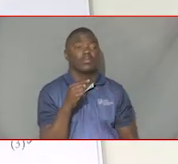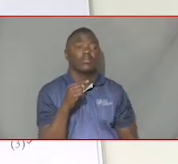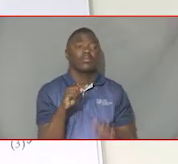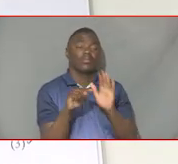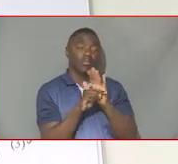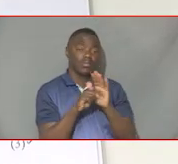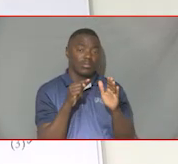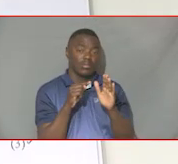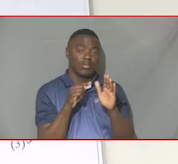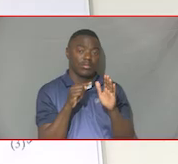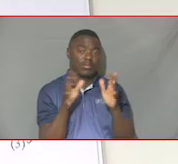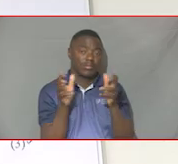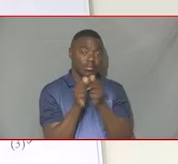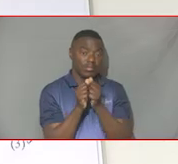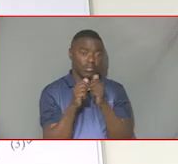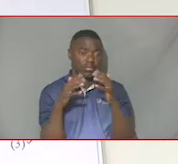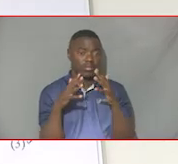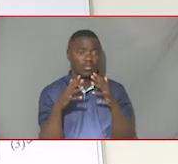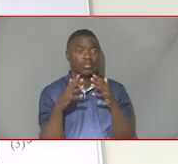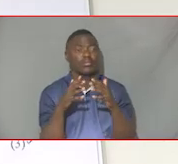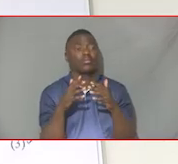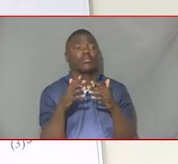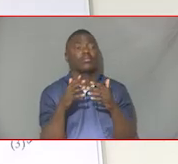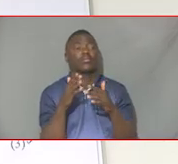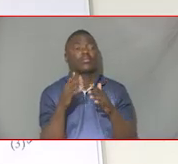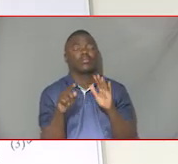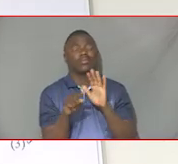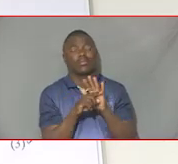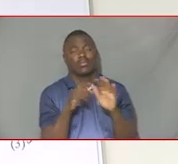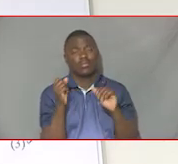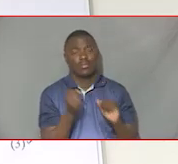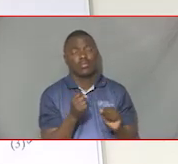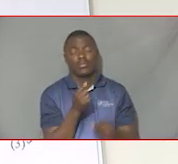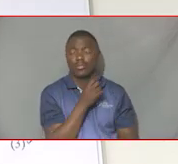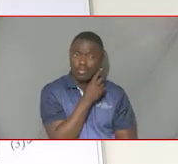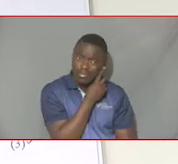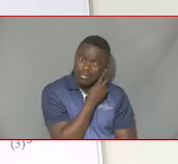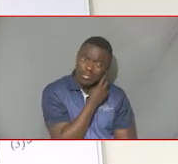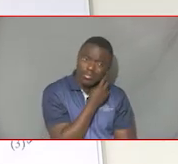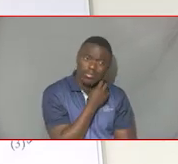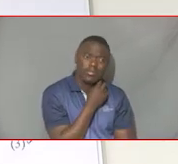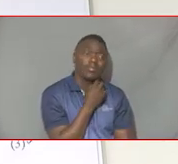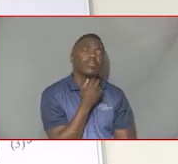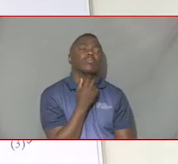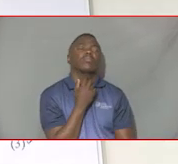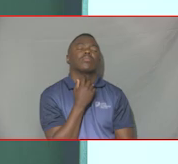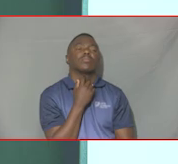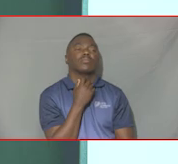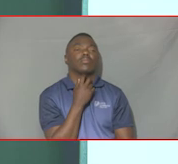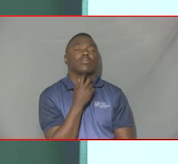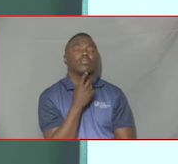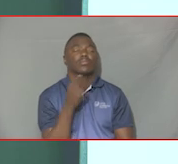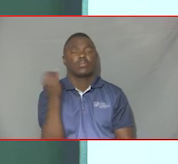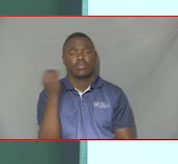negative correlation. And it's close to -1, so it's a negative strong correlation, correct? And how will the scatter plot look